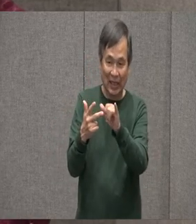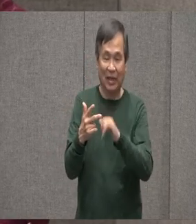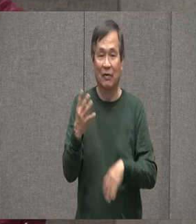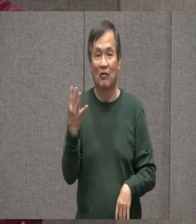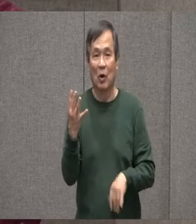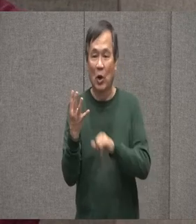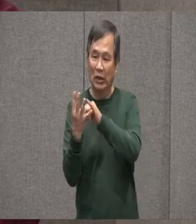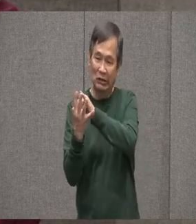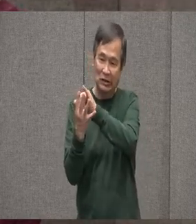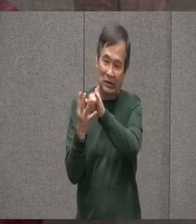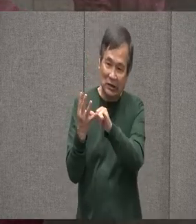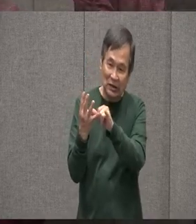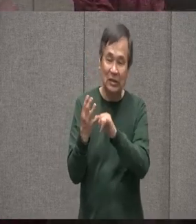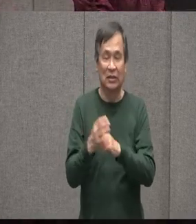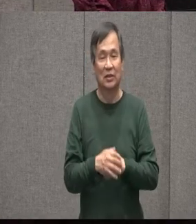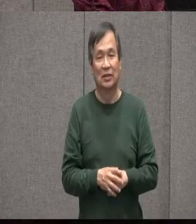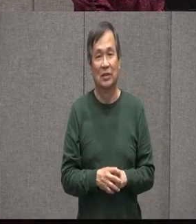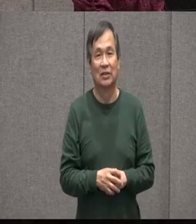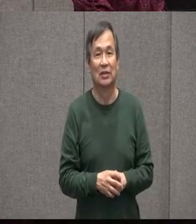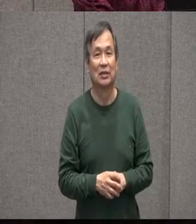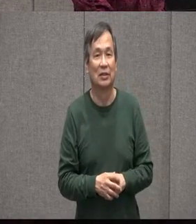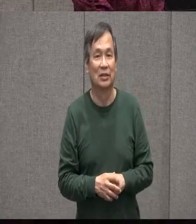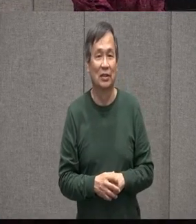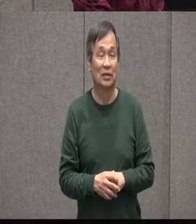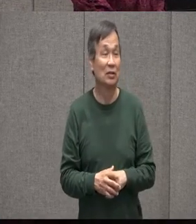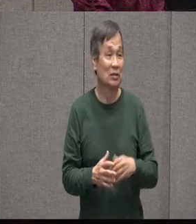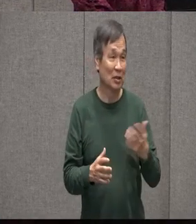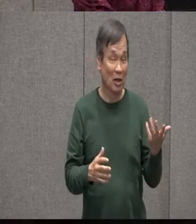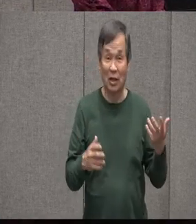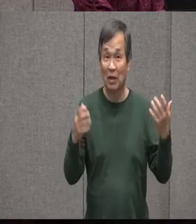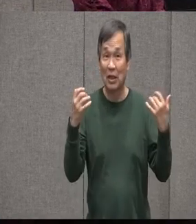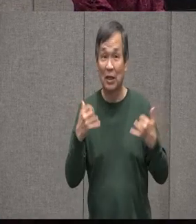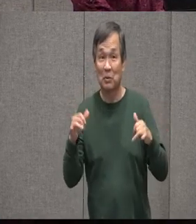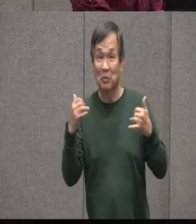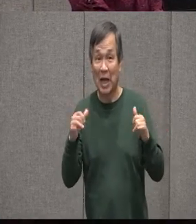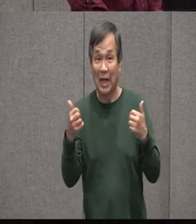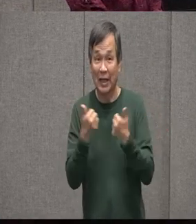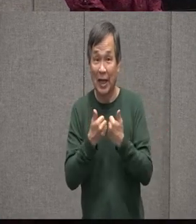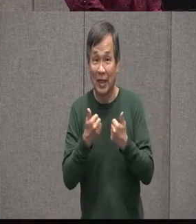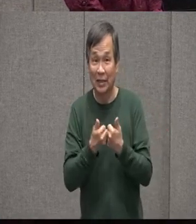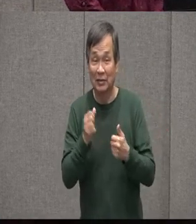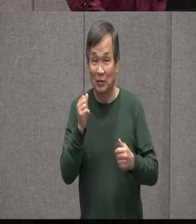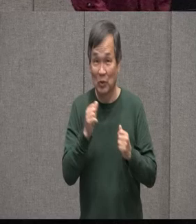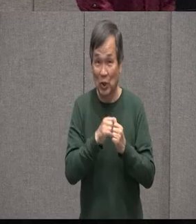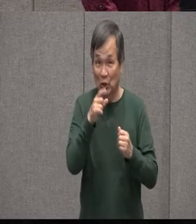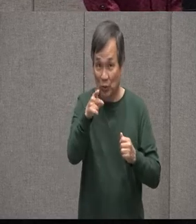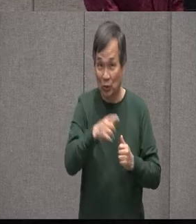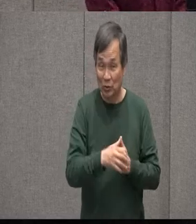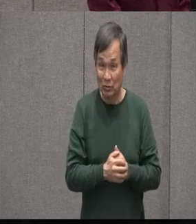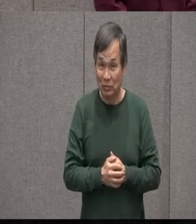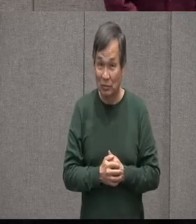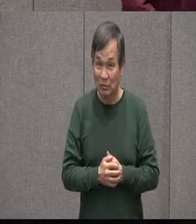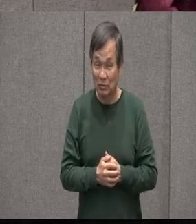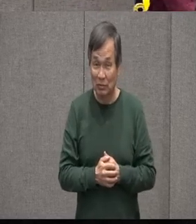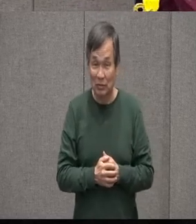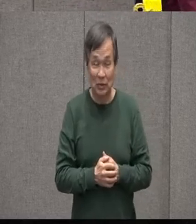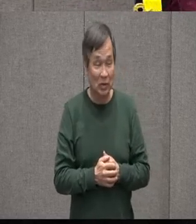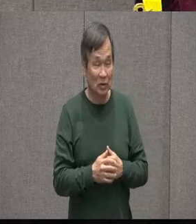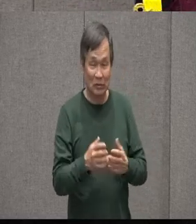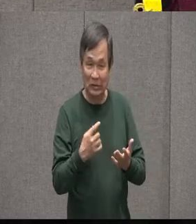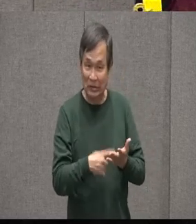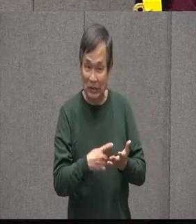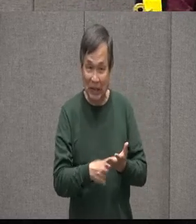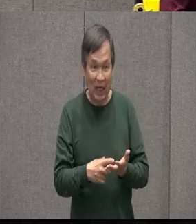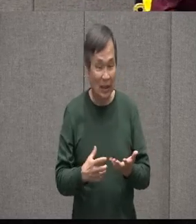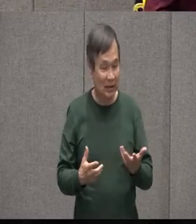or a four of a kind, four of the same number. And so we're going to play this game with you and just kind of talk about the